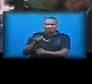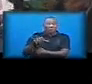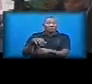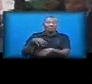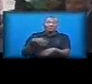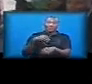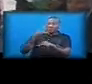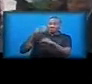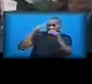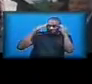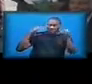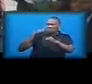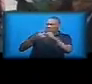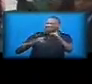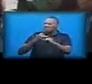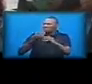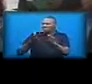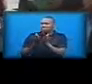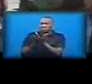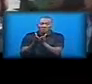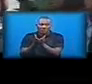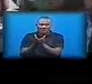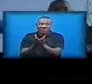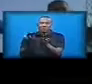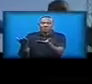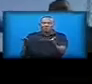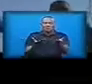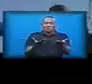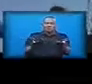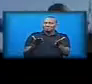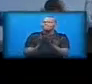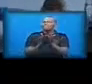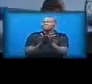International and Holland Shipyard when the new MV Dutch Blue was introduced.